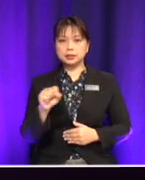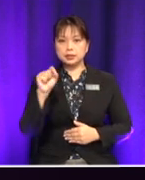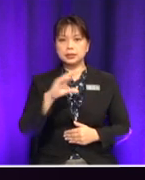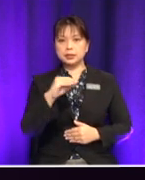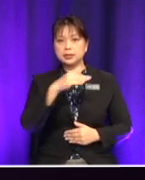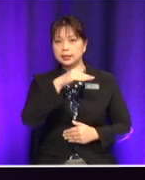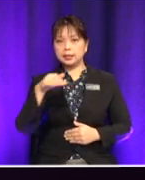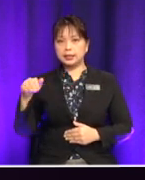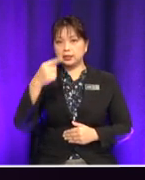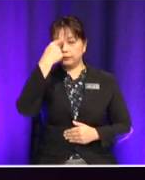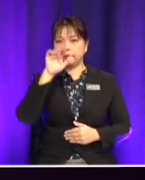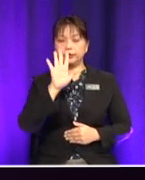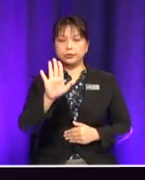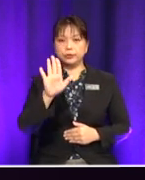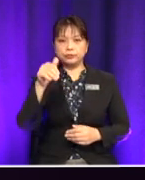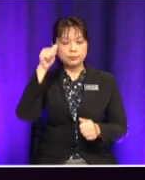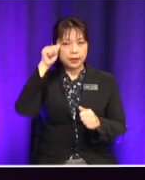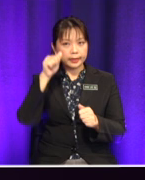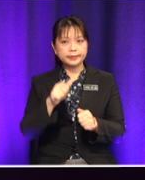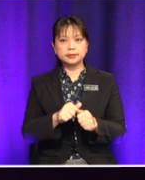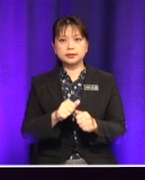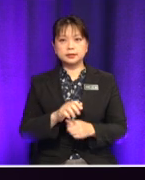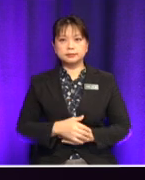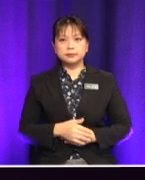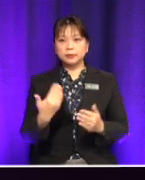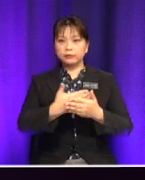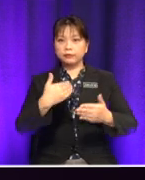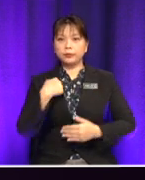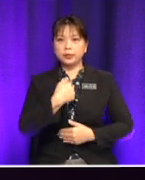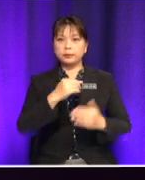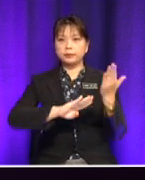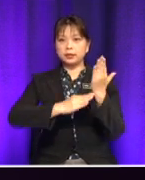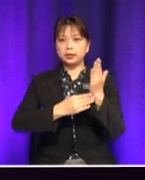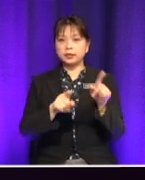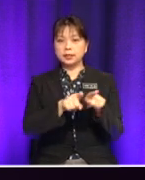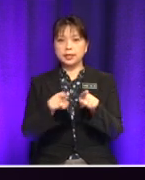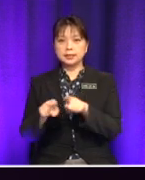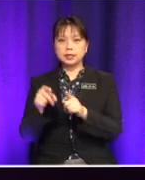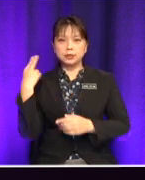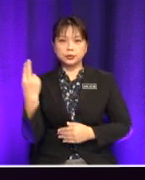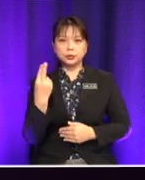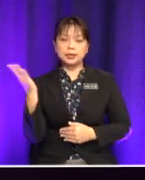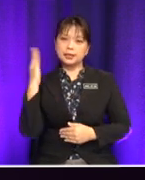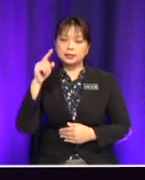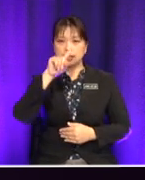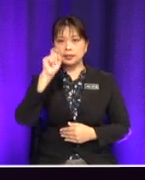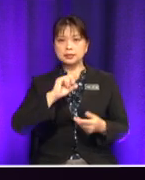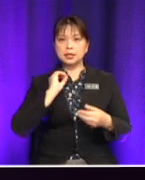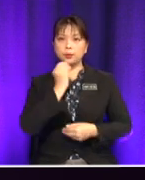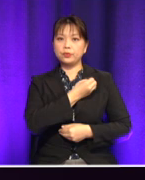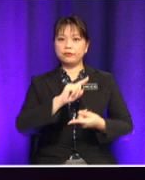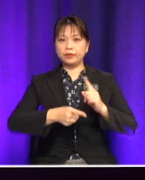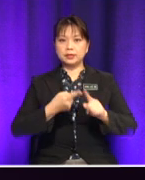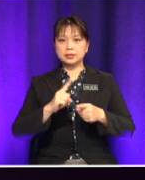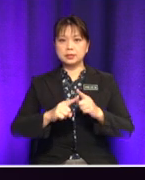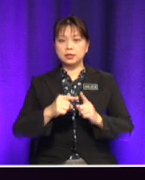line for your reminders. Mm-hmm. Now, before we begin, as usual, let us ask our friends back here on the keywords